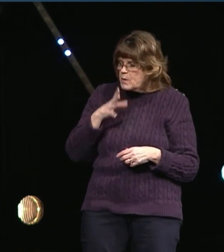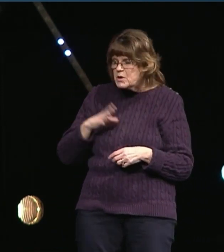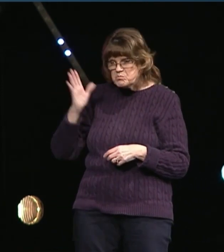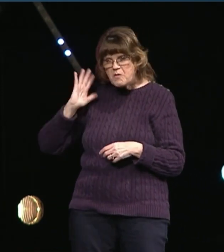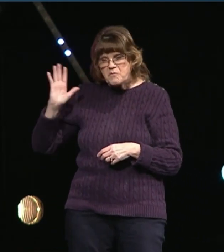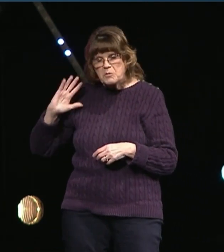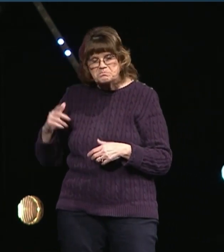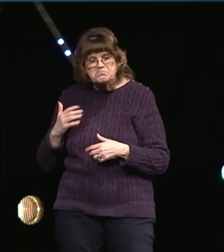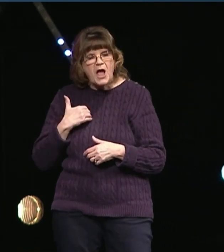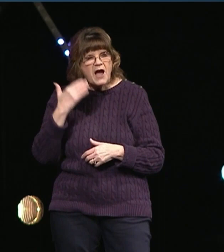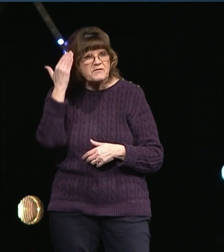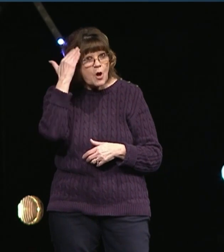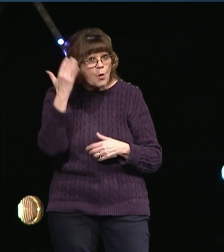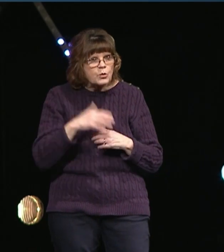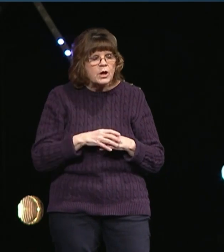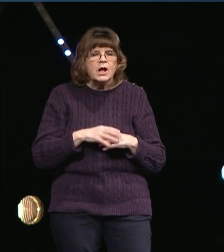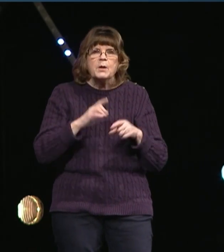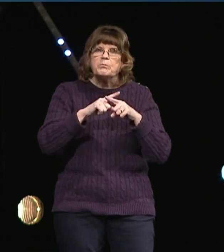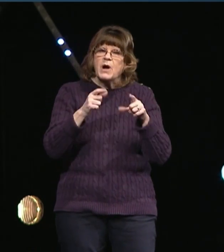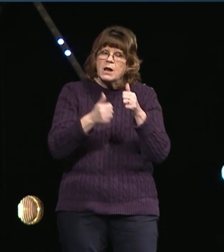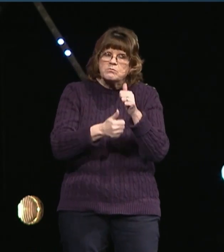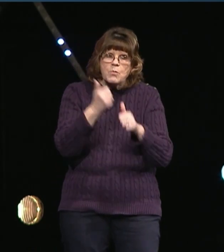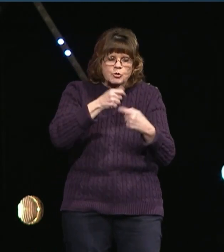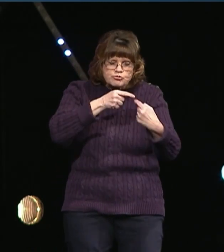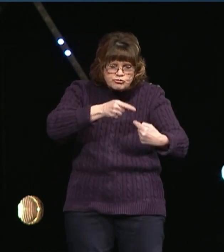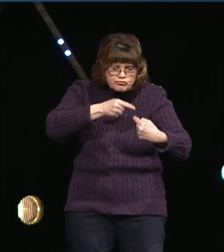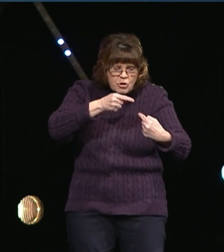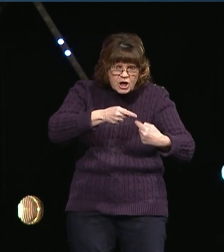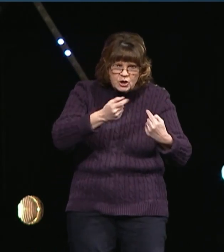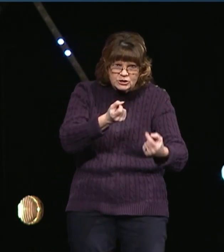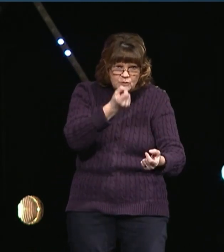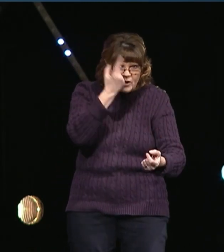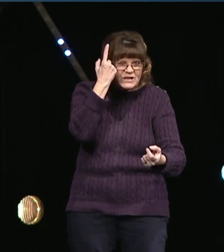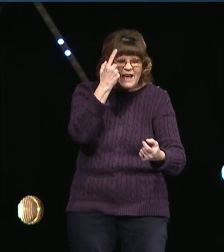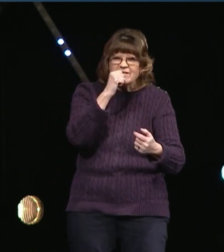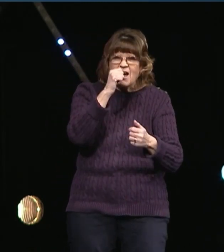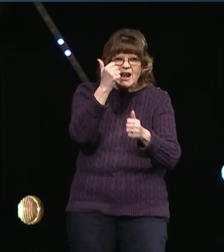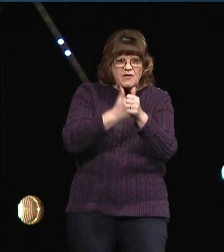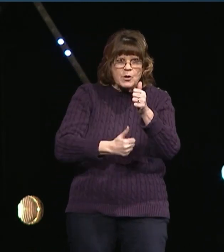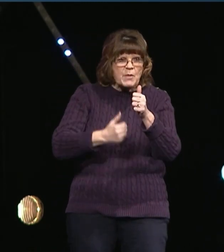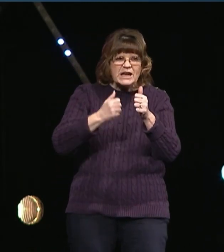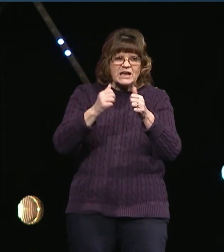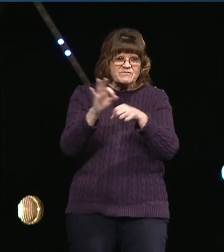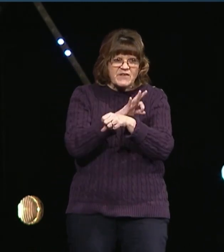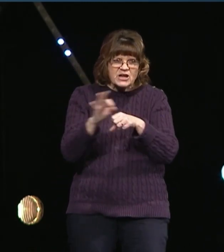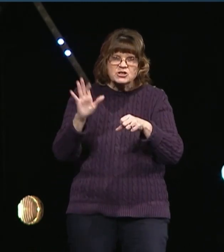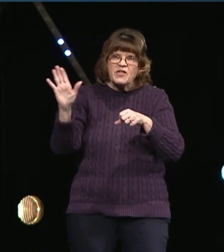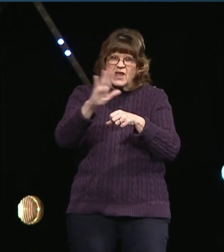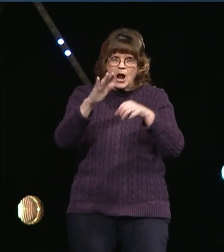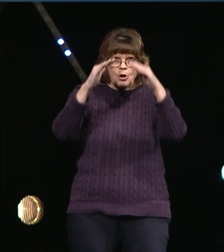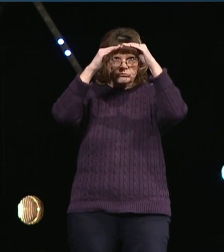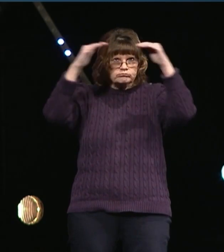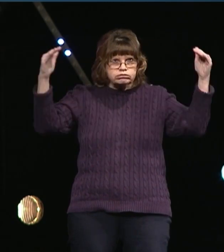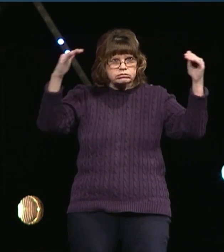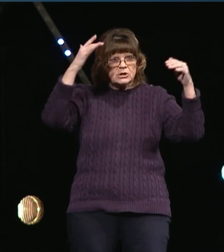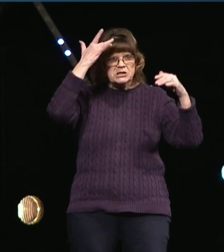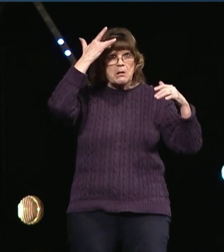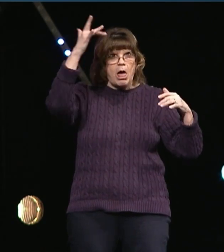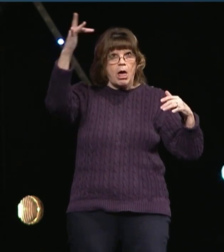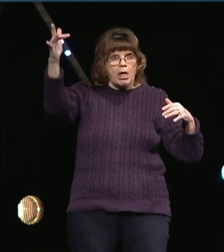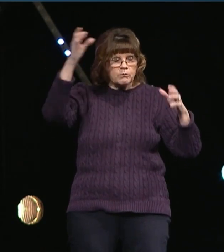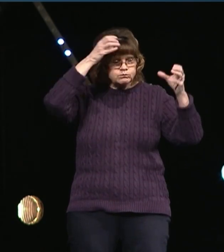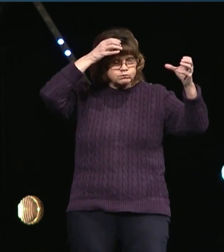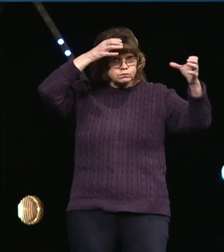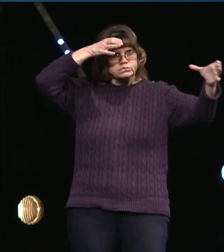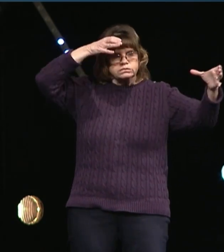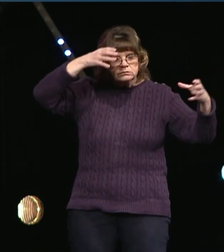and most of them struggled to understand that not everybody functioned at their level. Dennis never, I'm